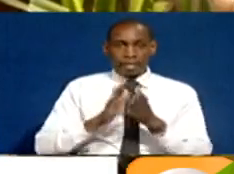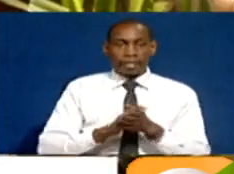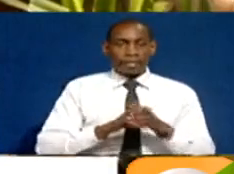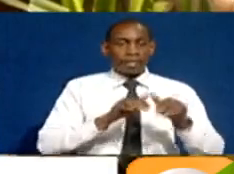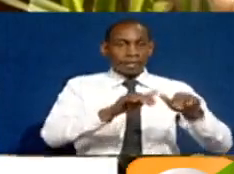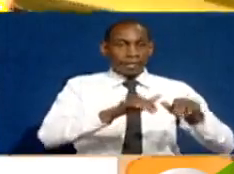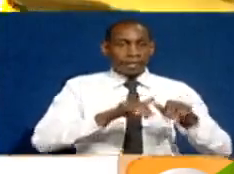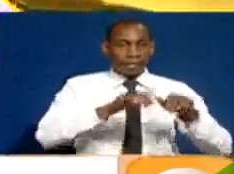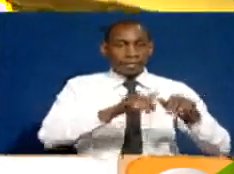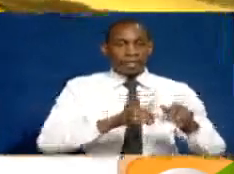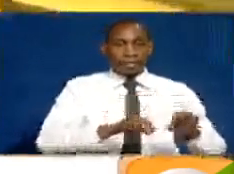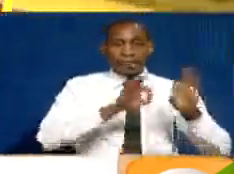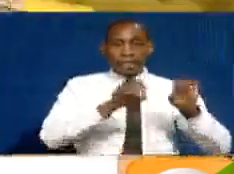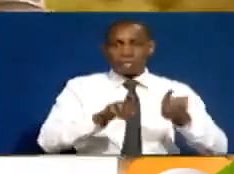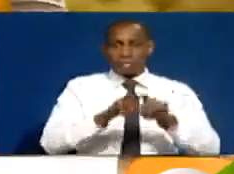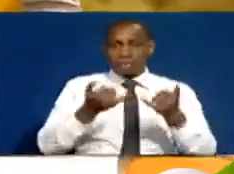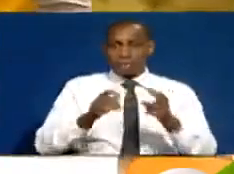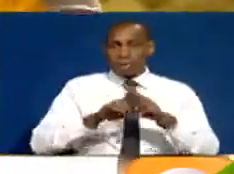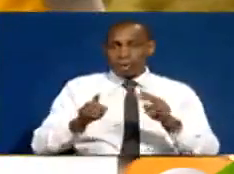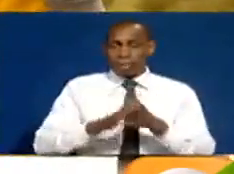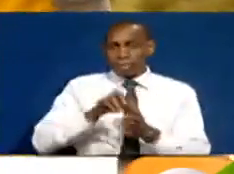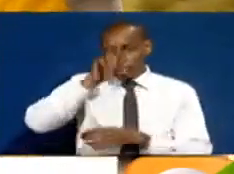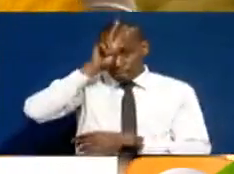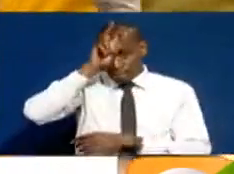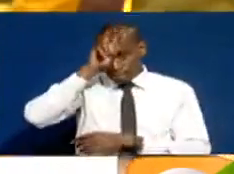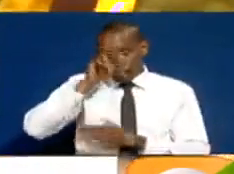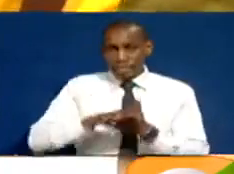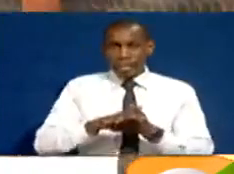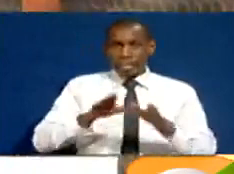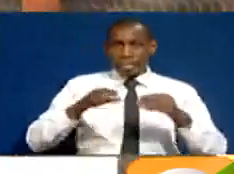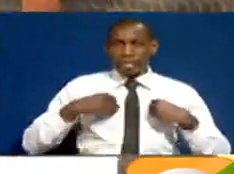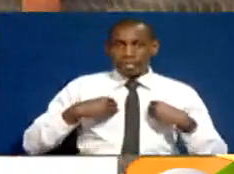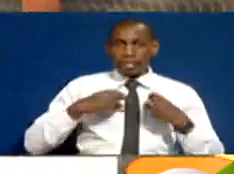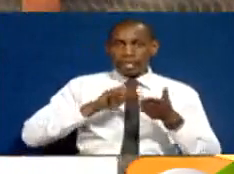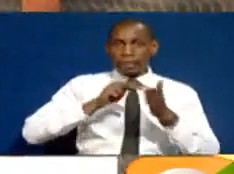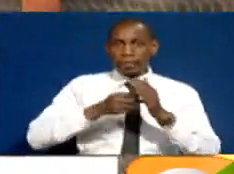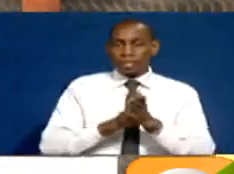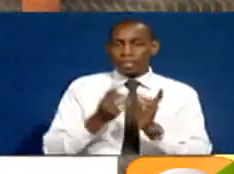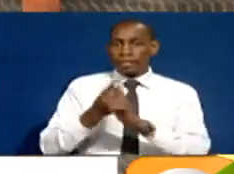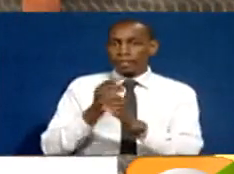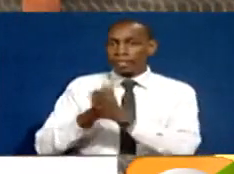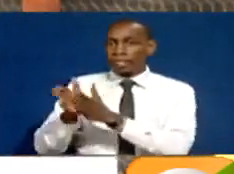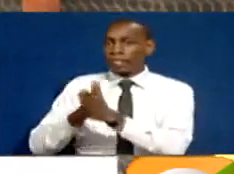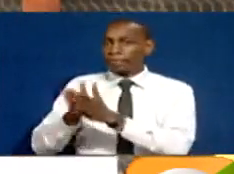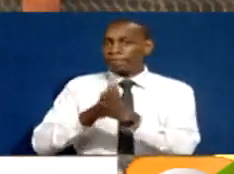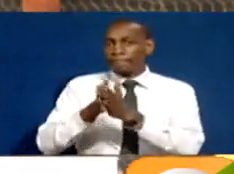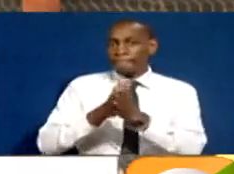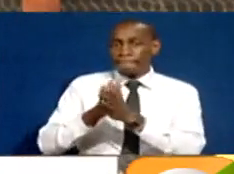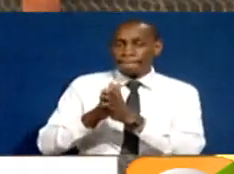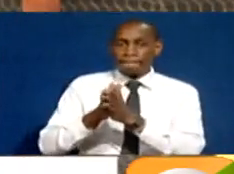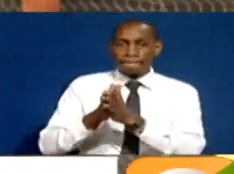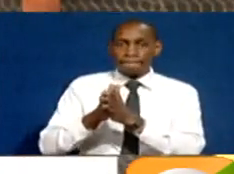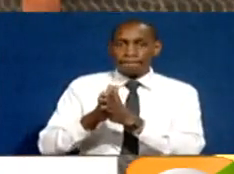promising is a venture that she has now embarked on a snail adoption project. I have several interested